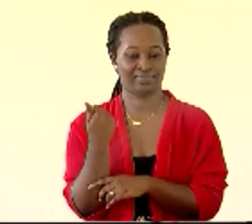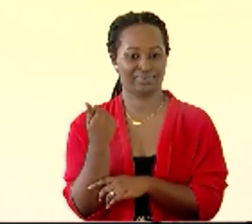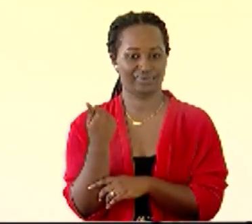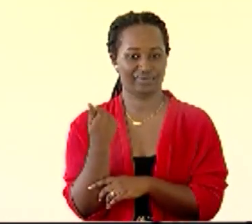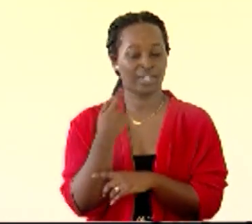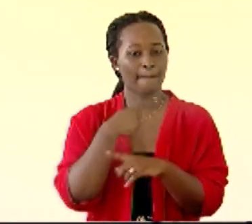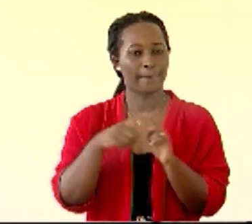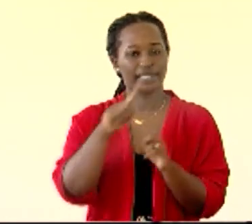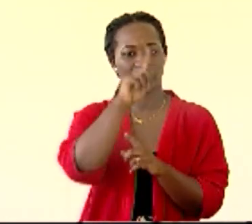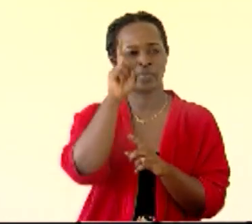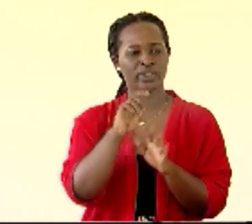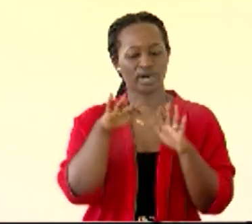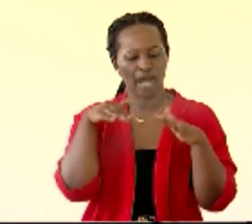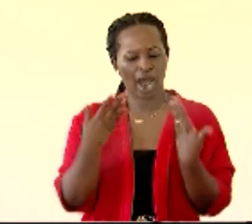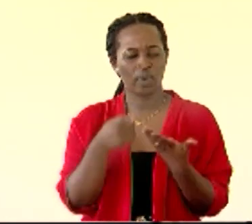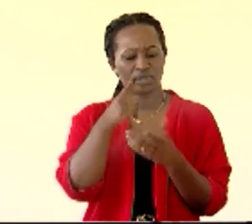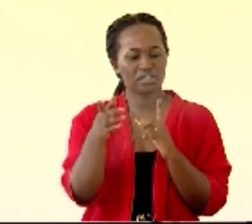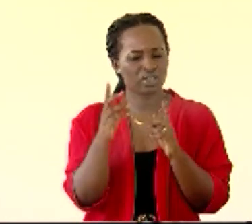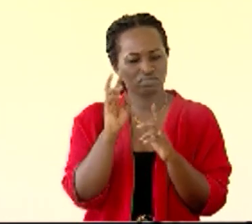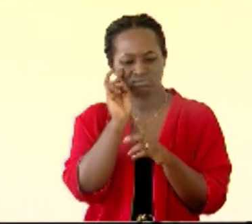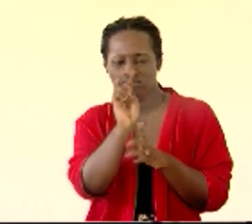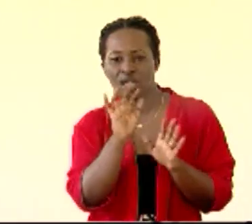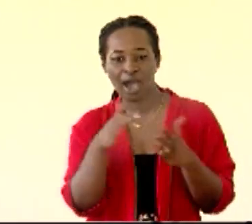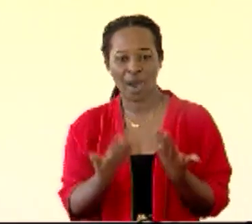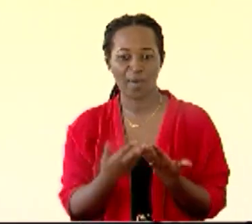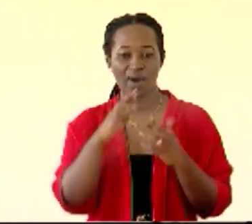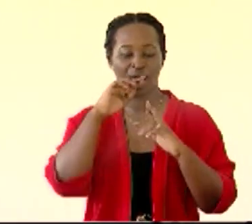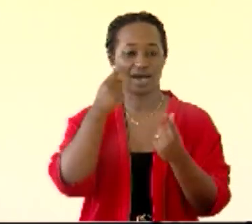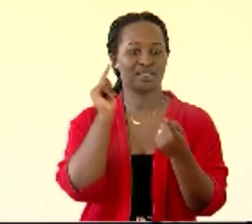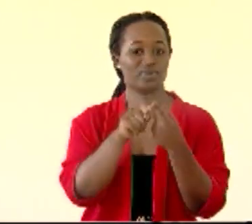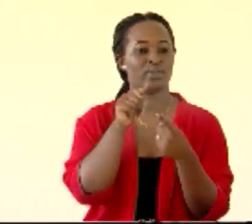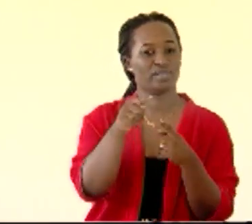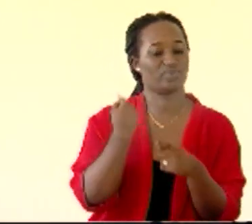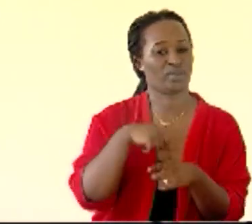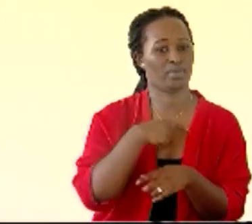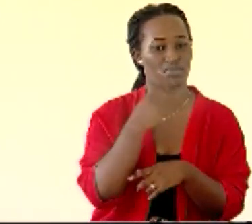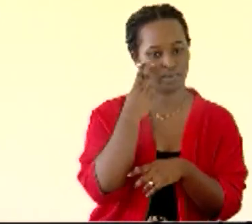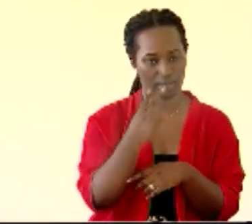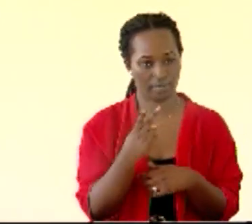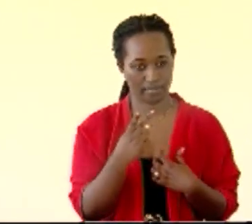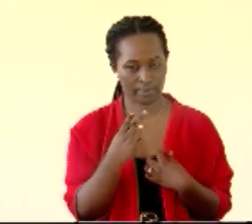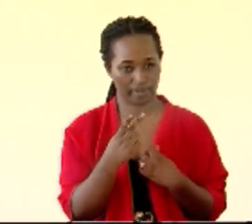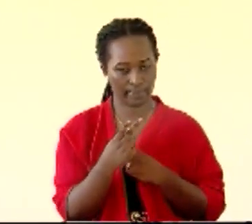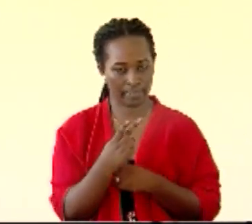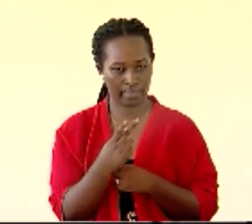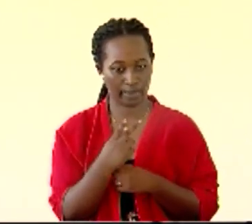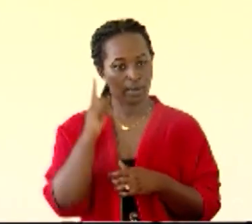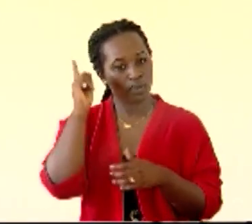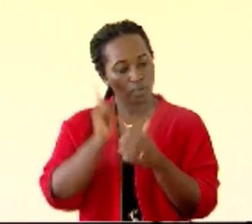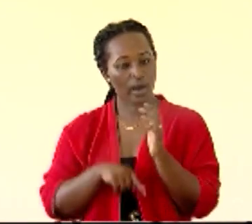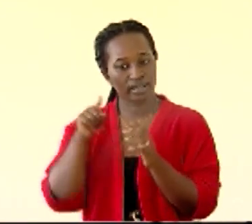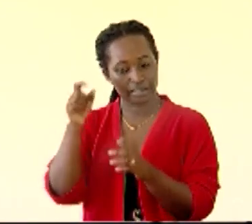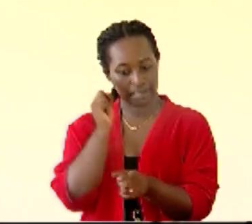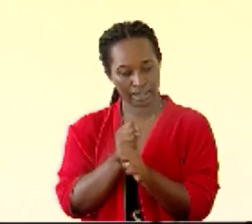But the question is, how did he track this? The answer to this is going to be, we shall look at the experimental design of what he did to be able